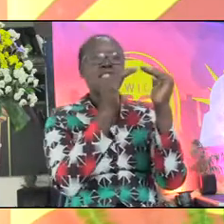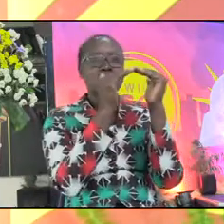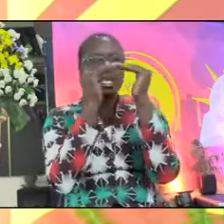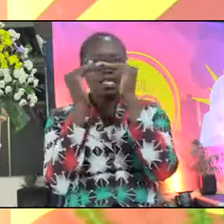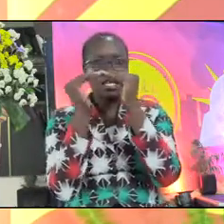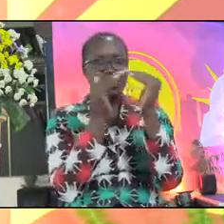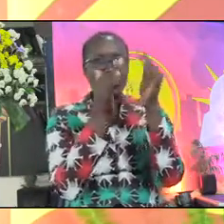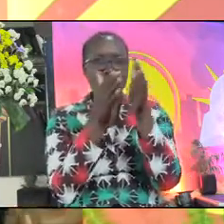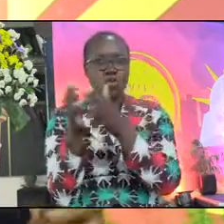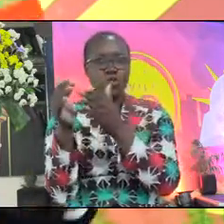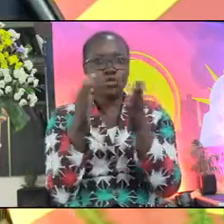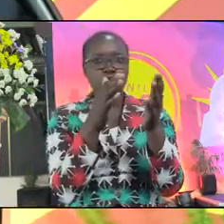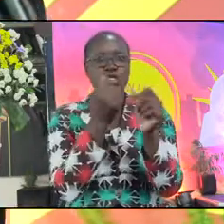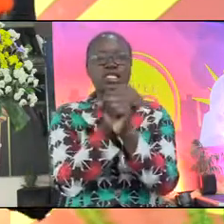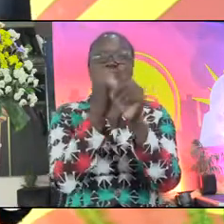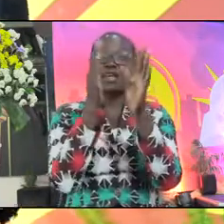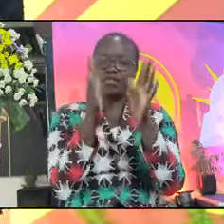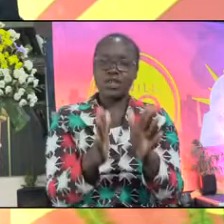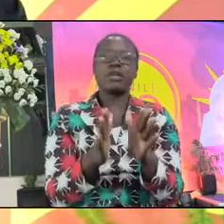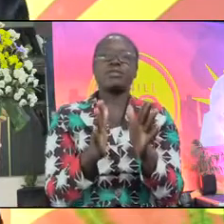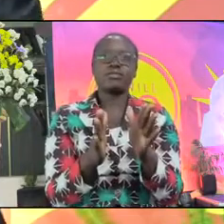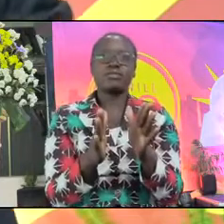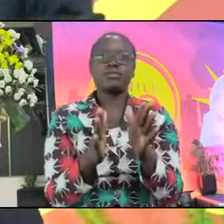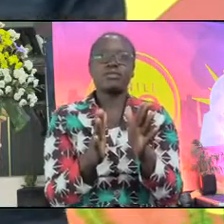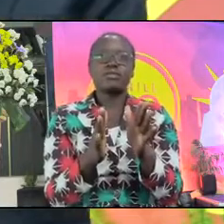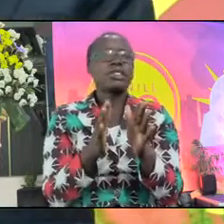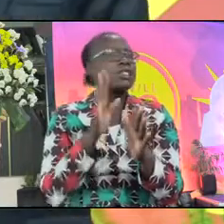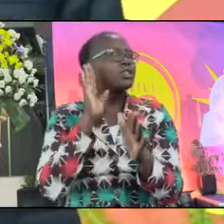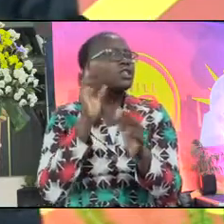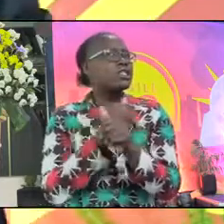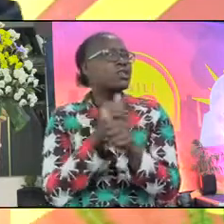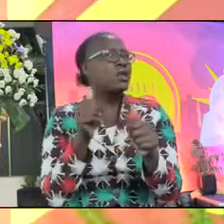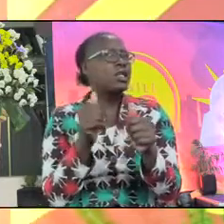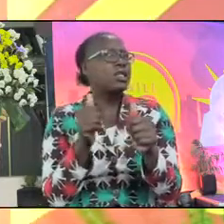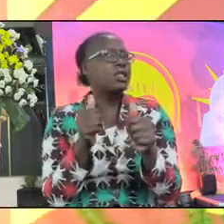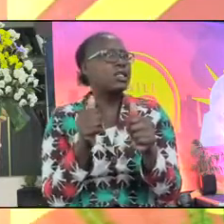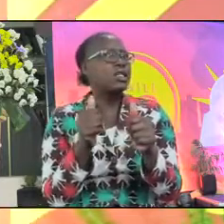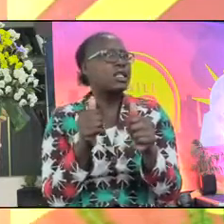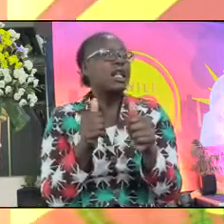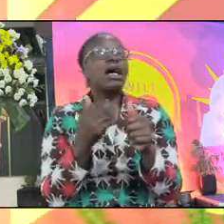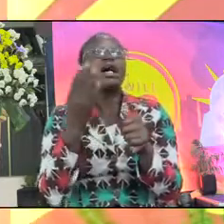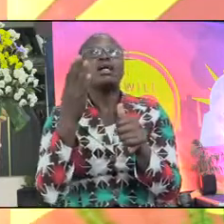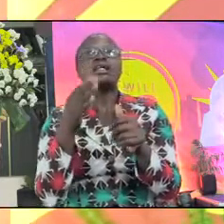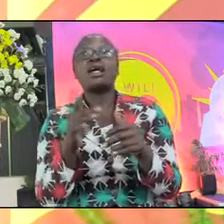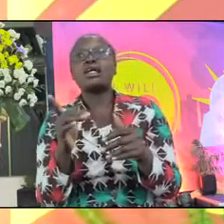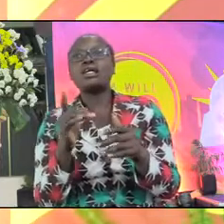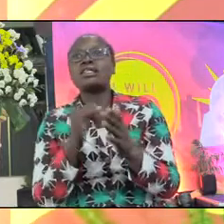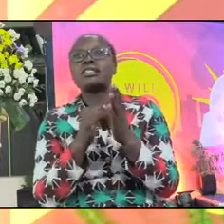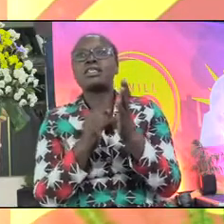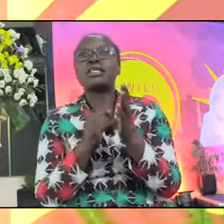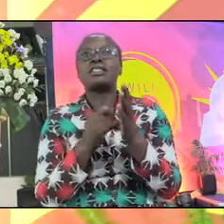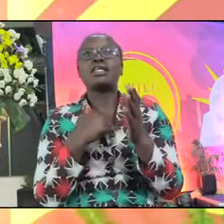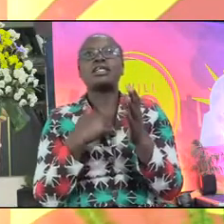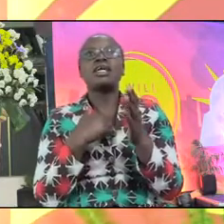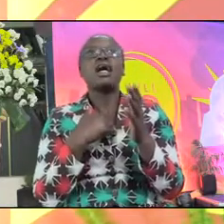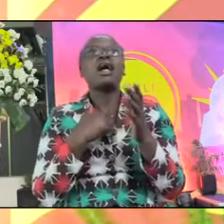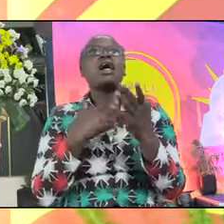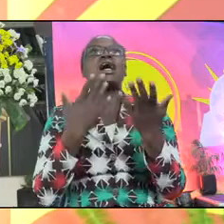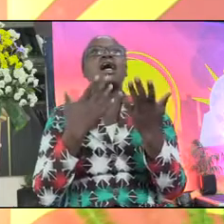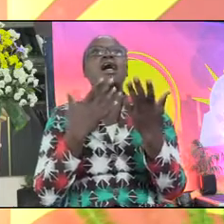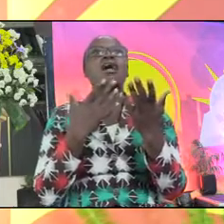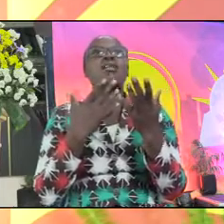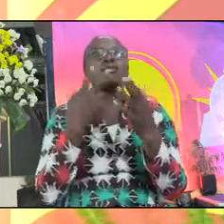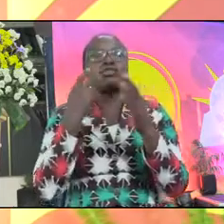equal opportunity savior. Are you listening to me? And by the way, I just got a tweet from the Holy